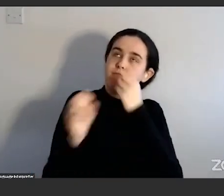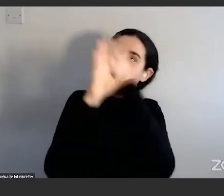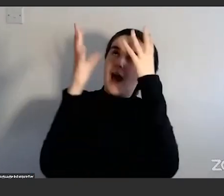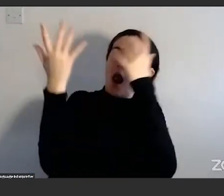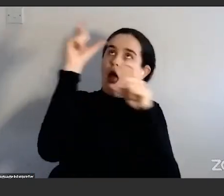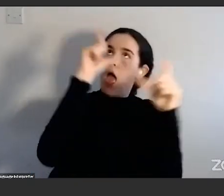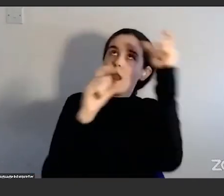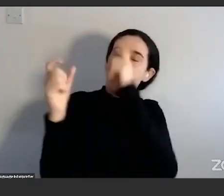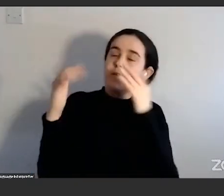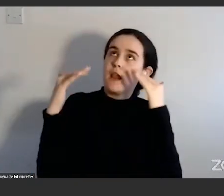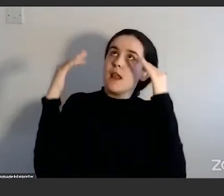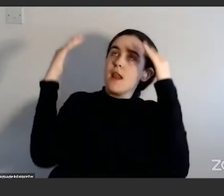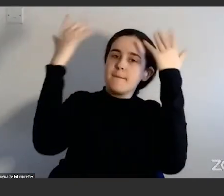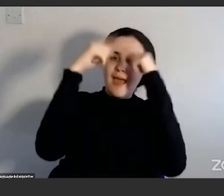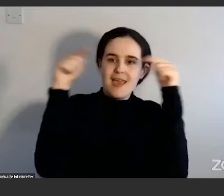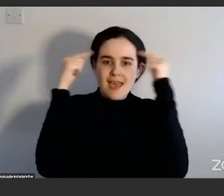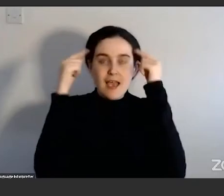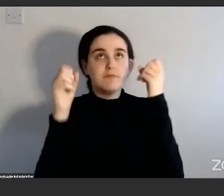dreams are keeping me